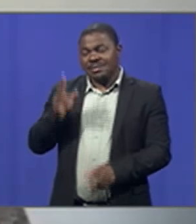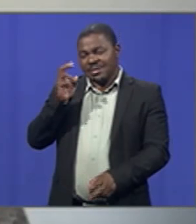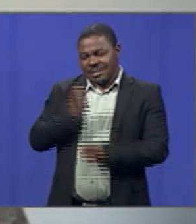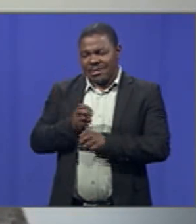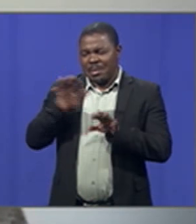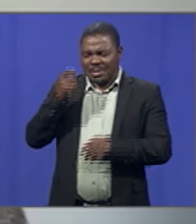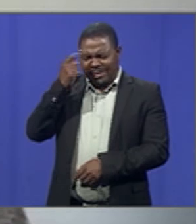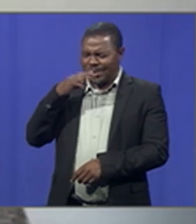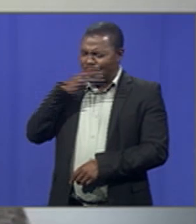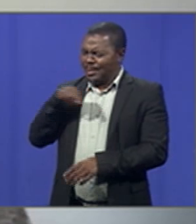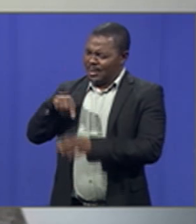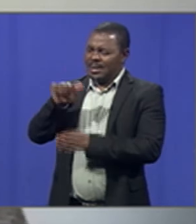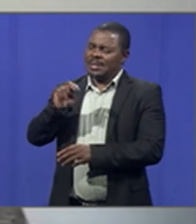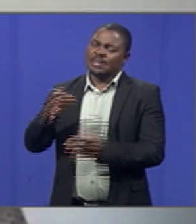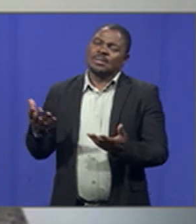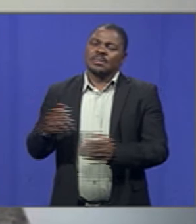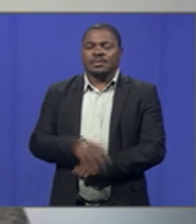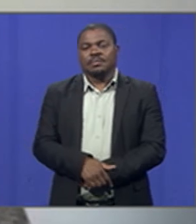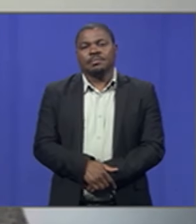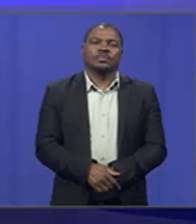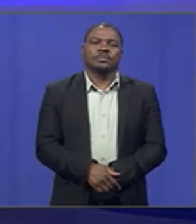to understand.